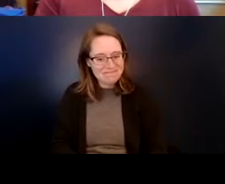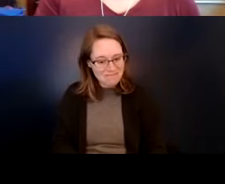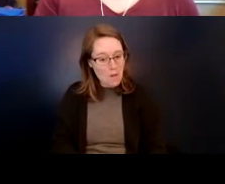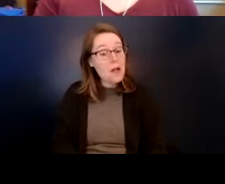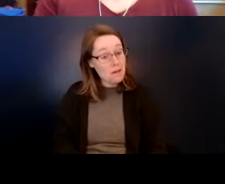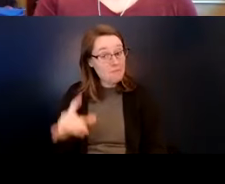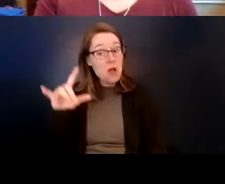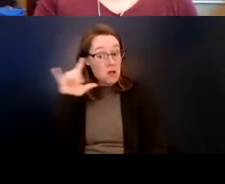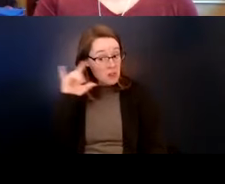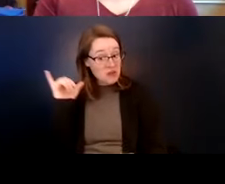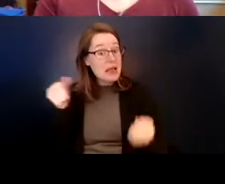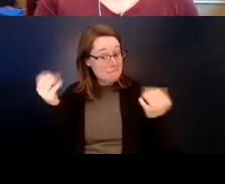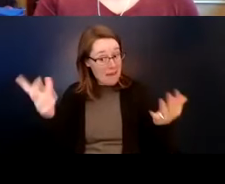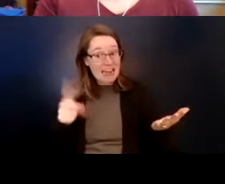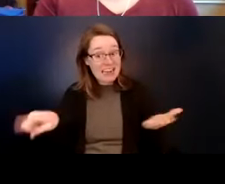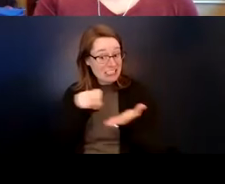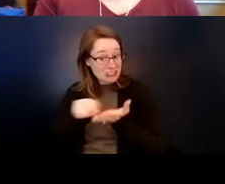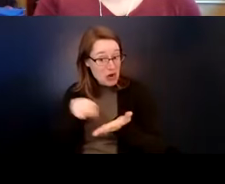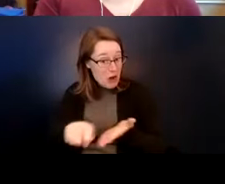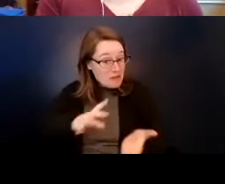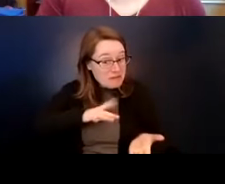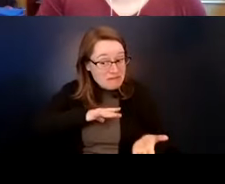some journalers here. Awesome, I love this.